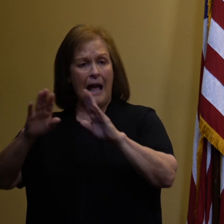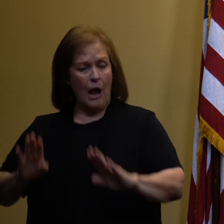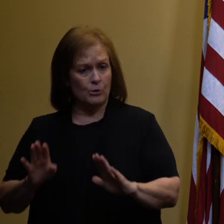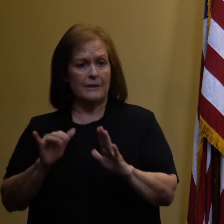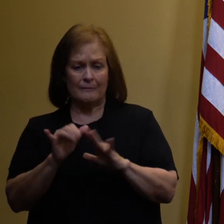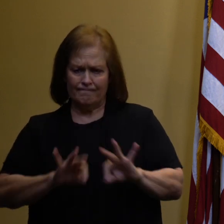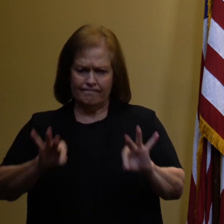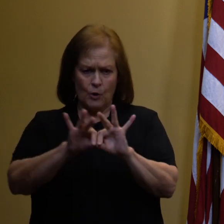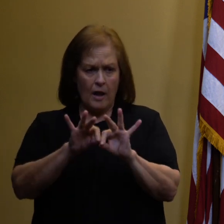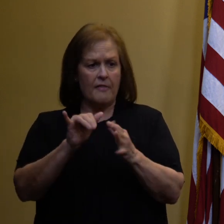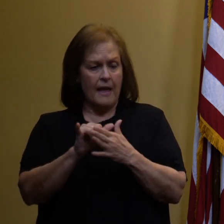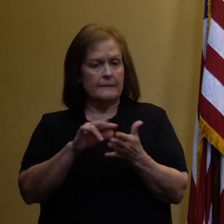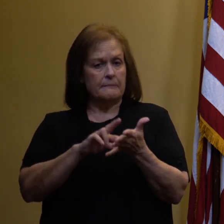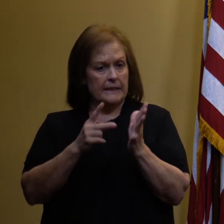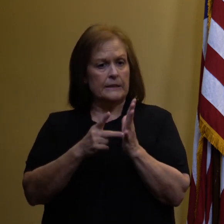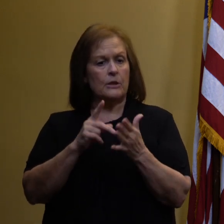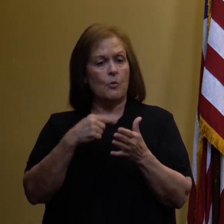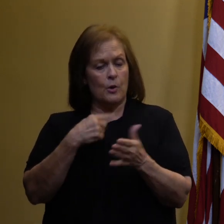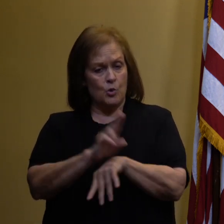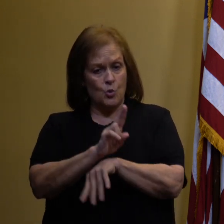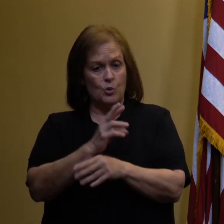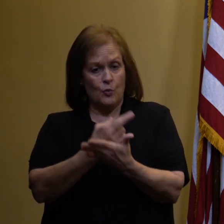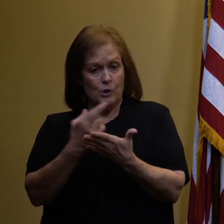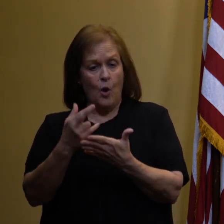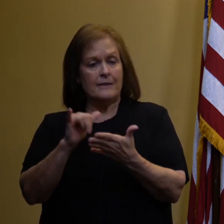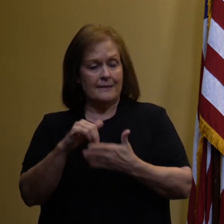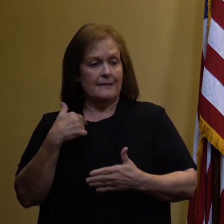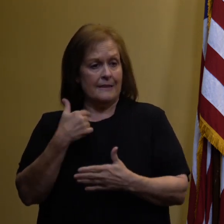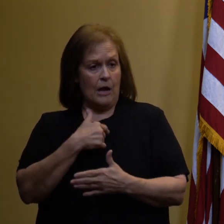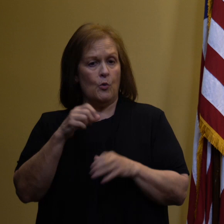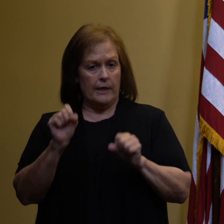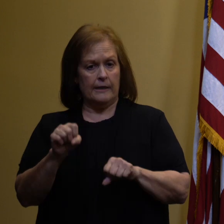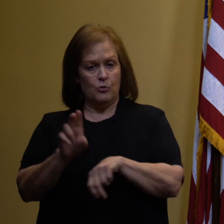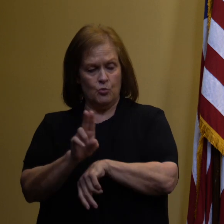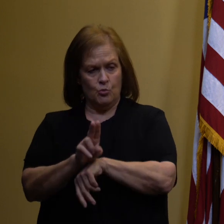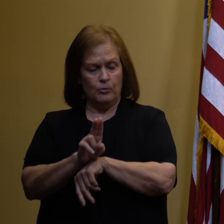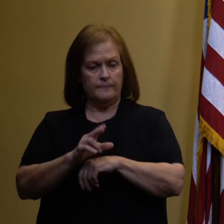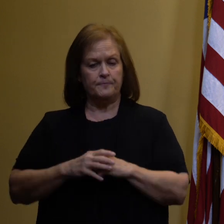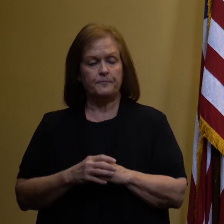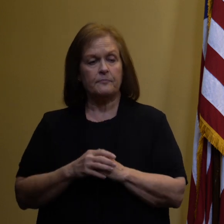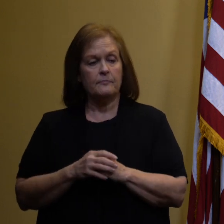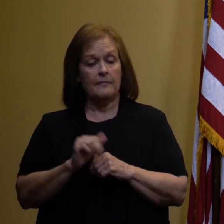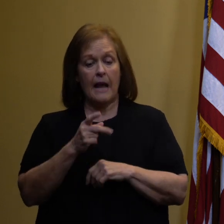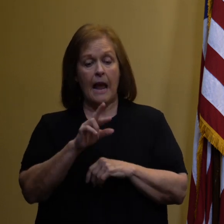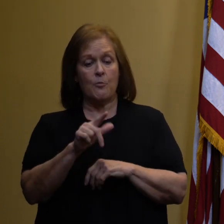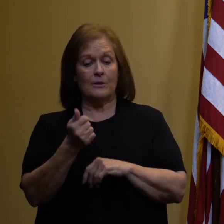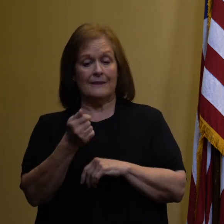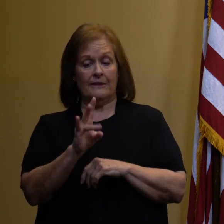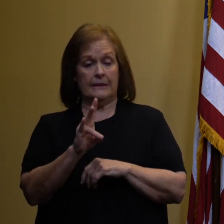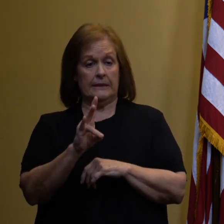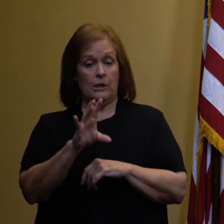center, which speaks again to the level of resources that we have been able to put forward. As of April the